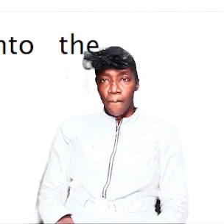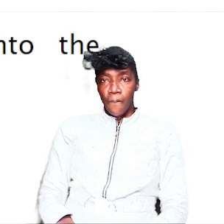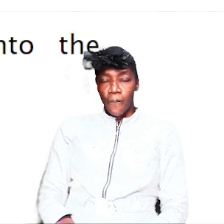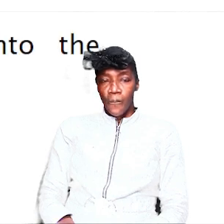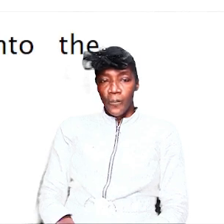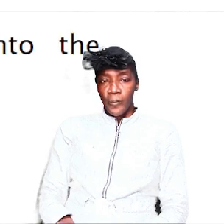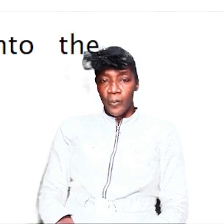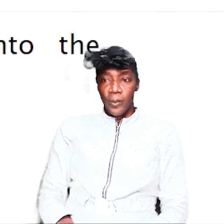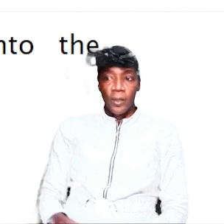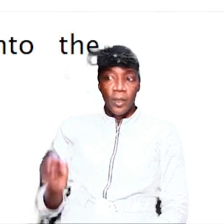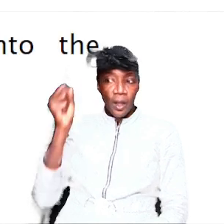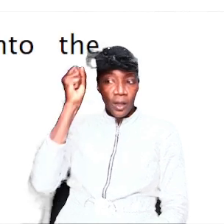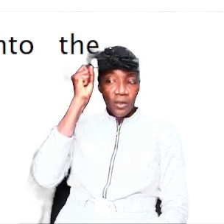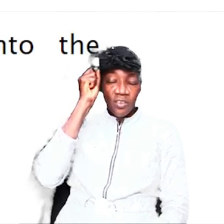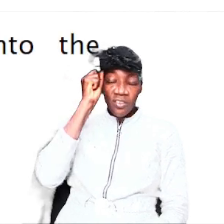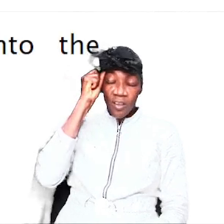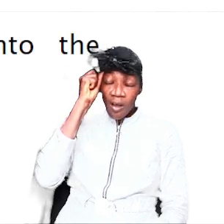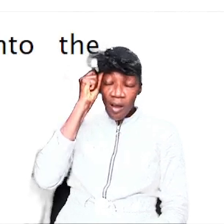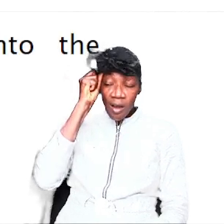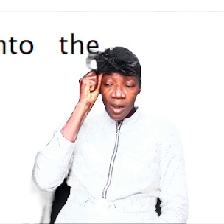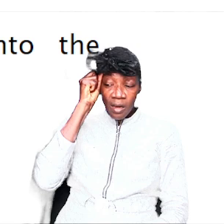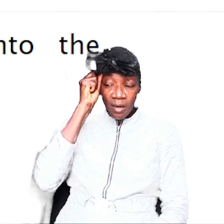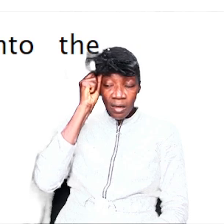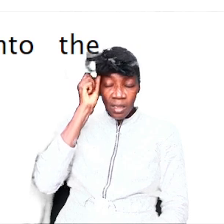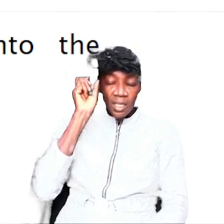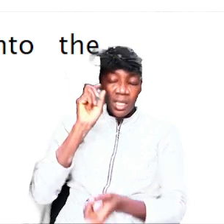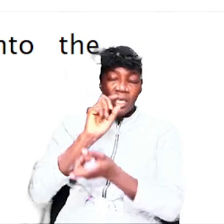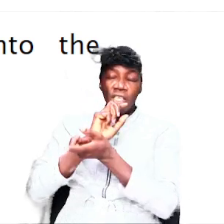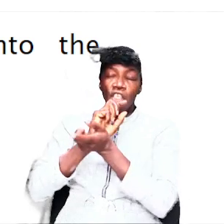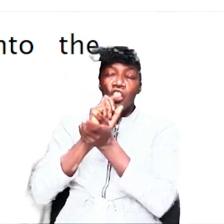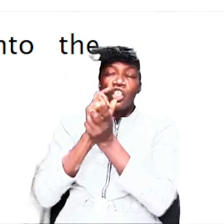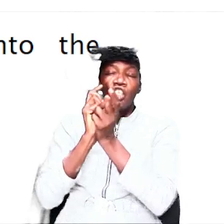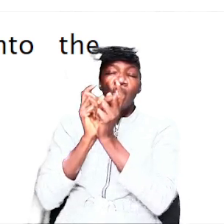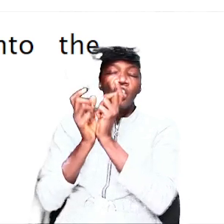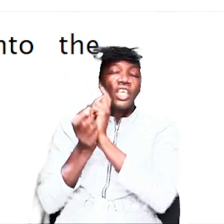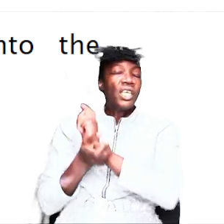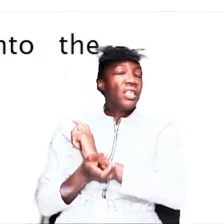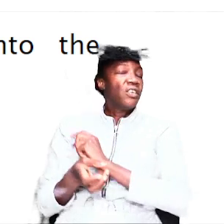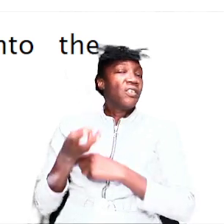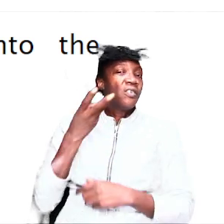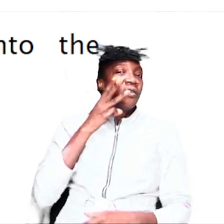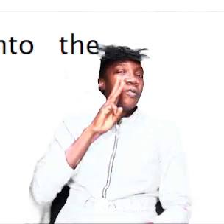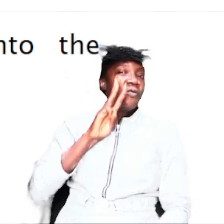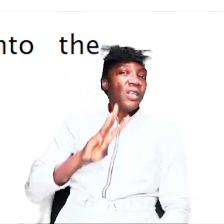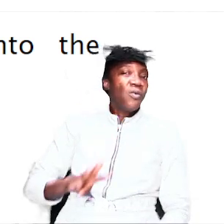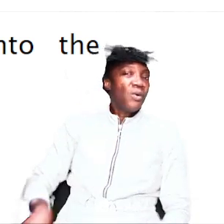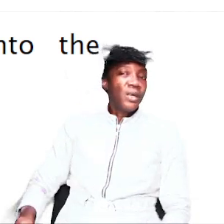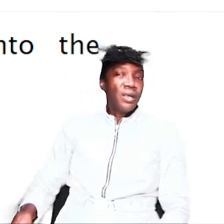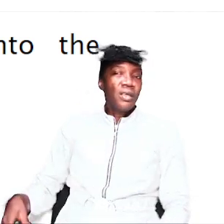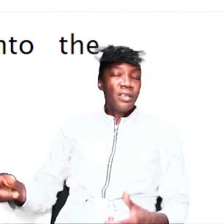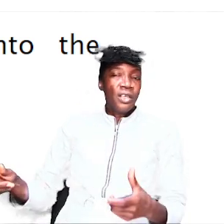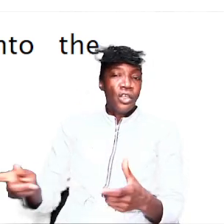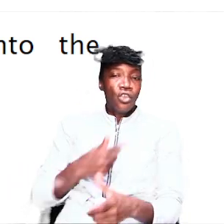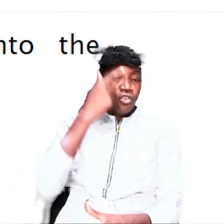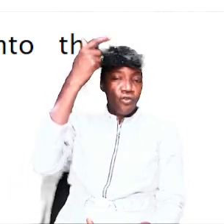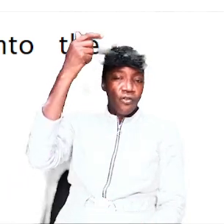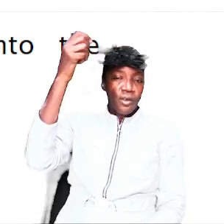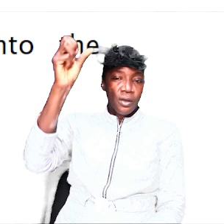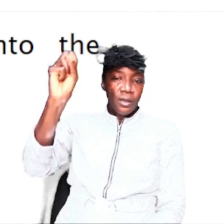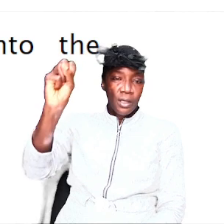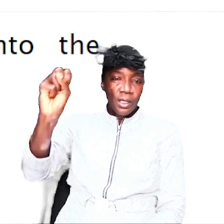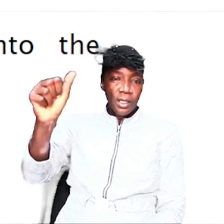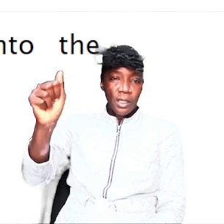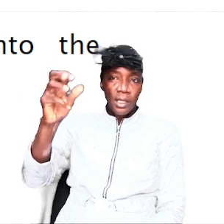So Saul changed for the worse. Let us now look at 1 Samuel chapter 14, 1